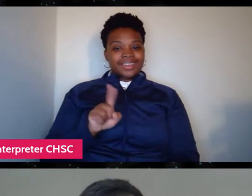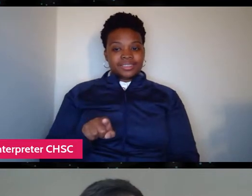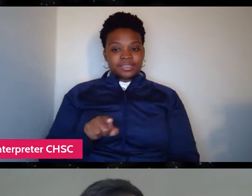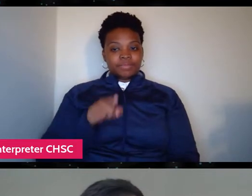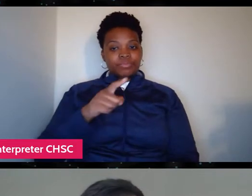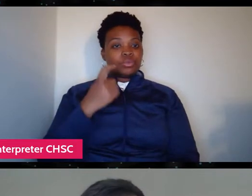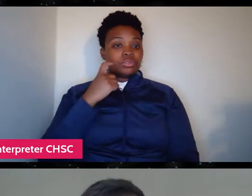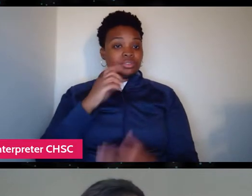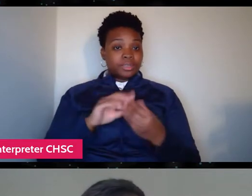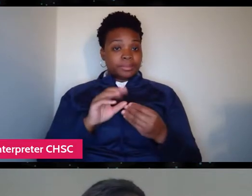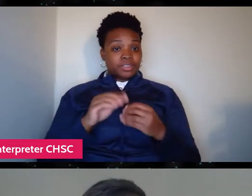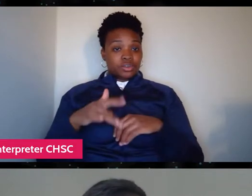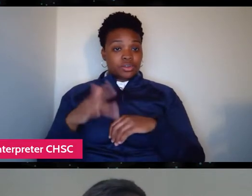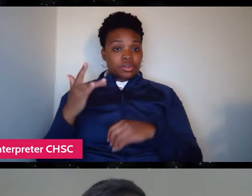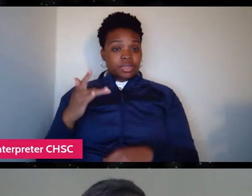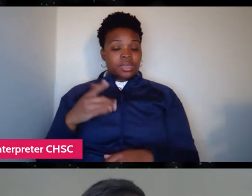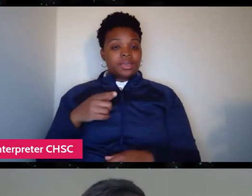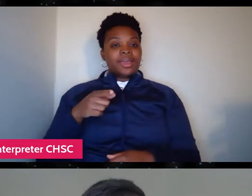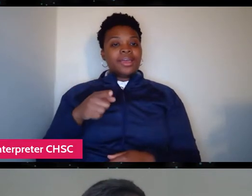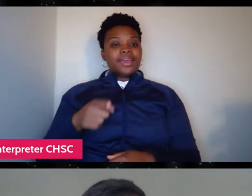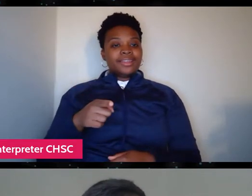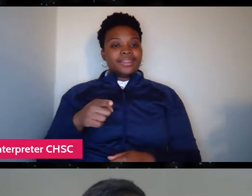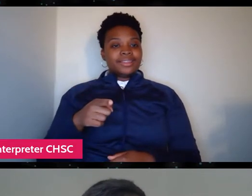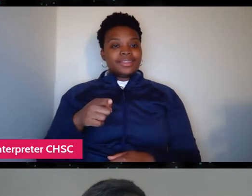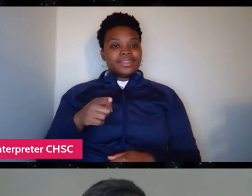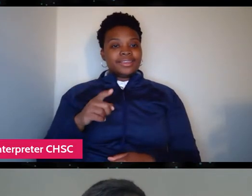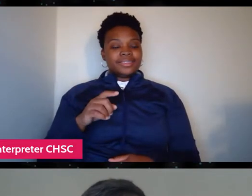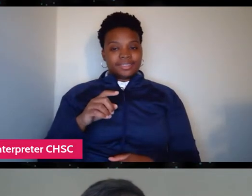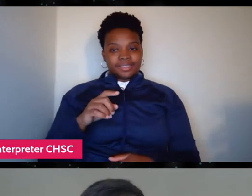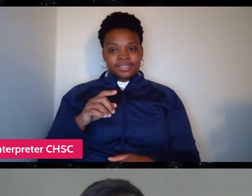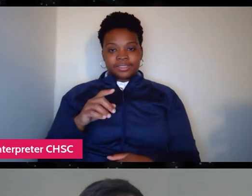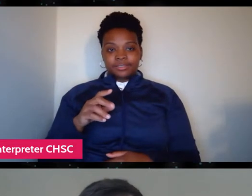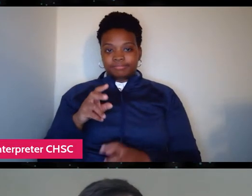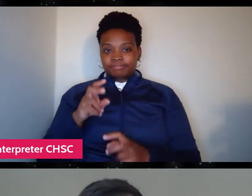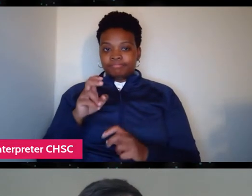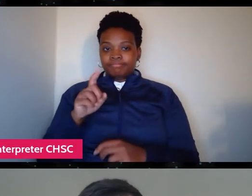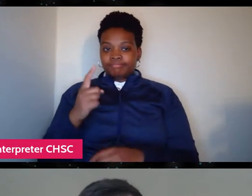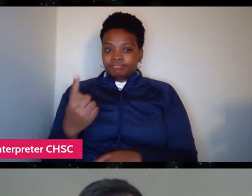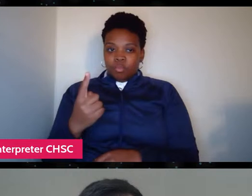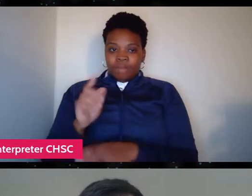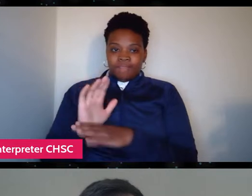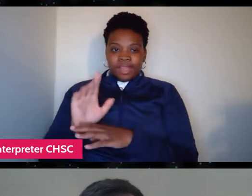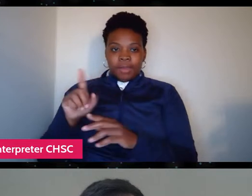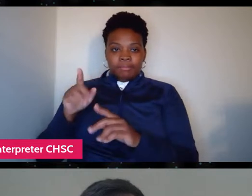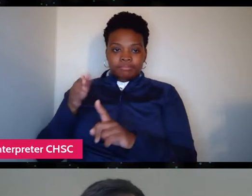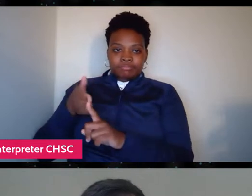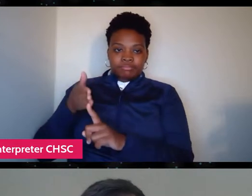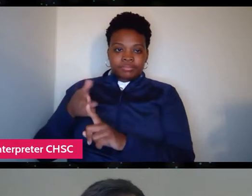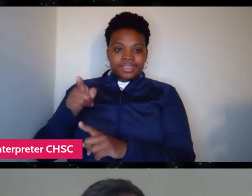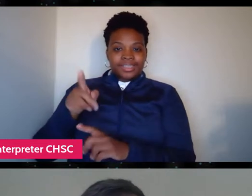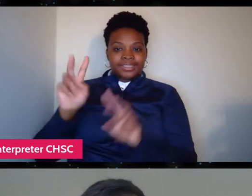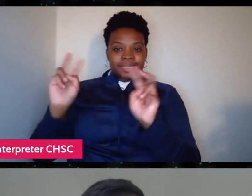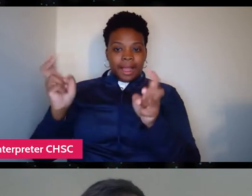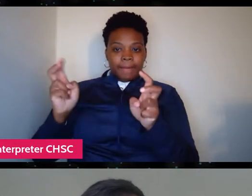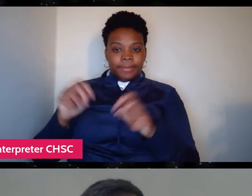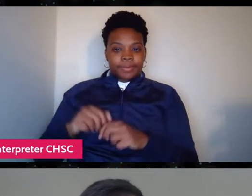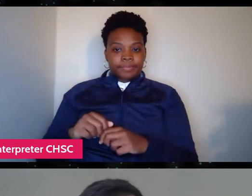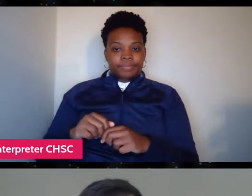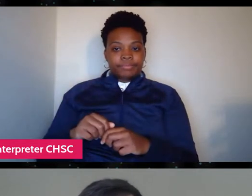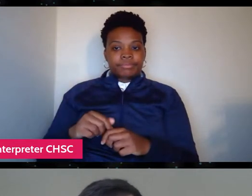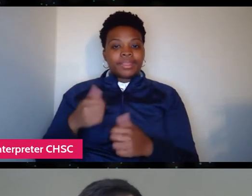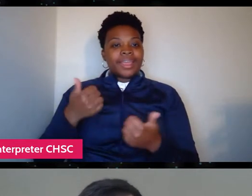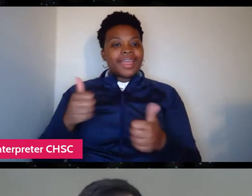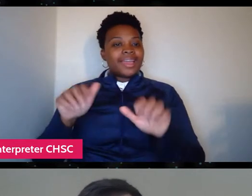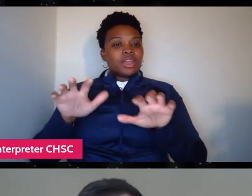had mentioned it earlier, this is an exclusive film about this topic. What would you tell any of our